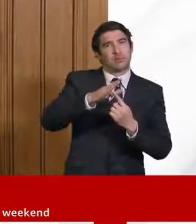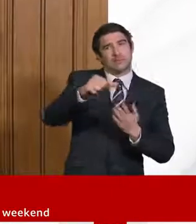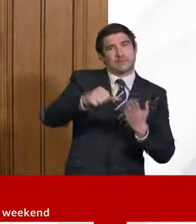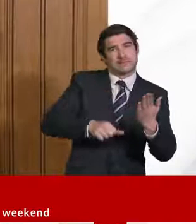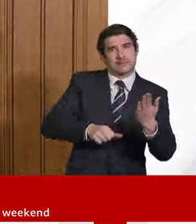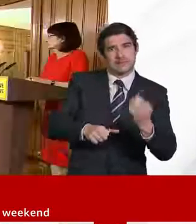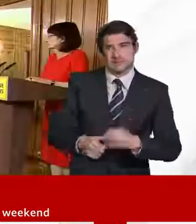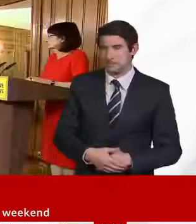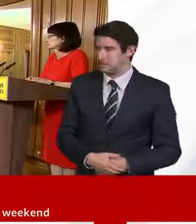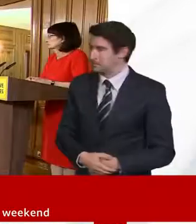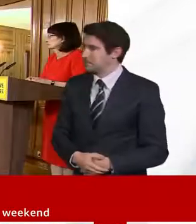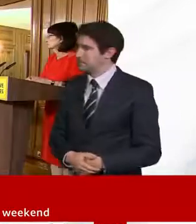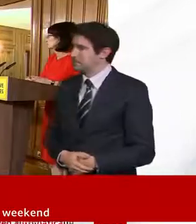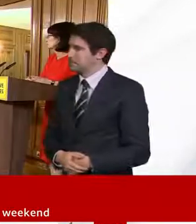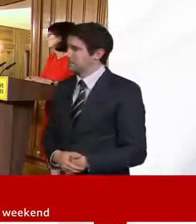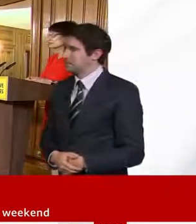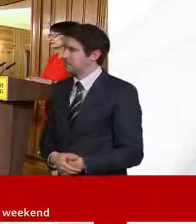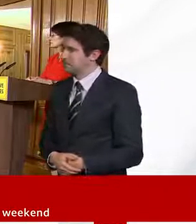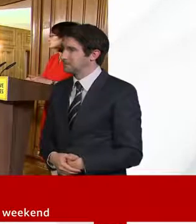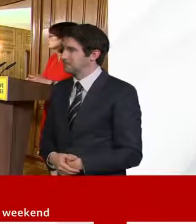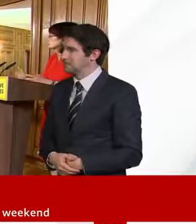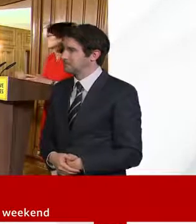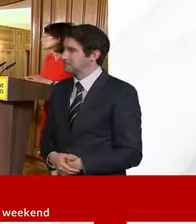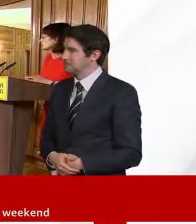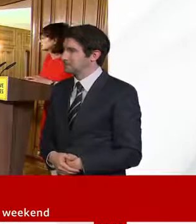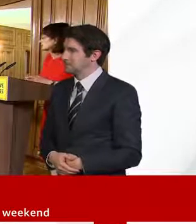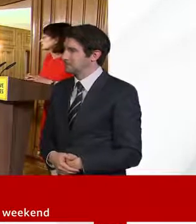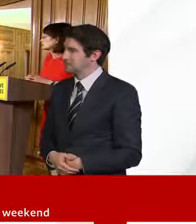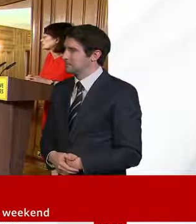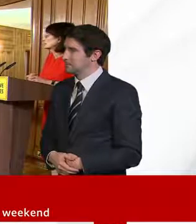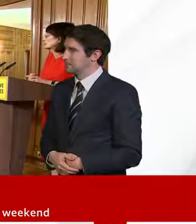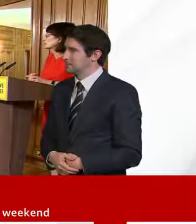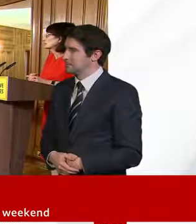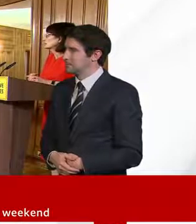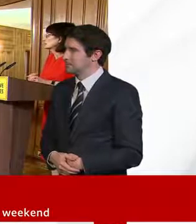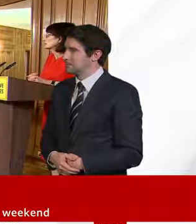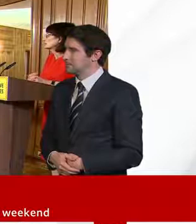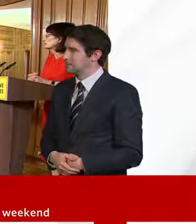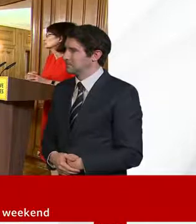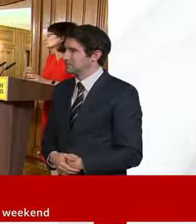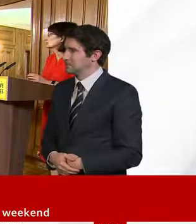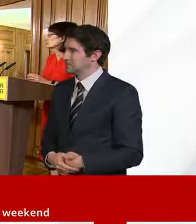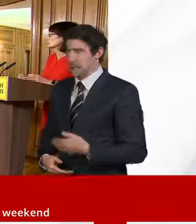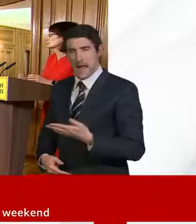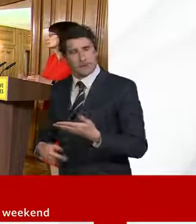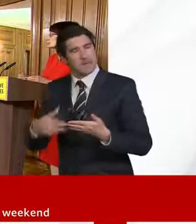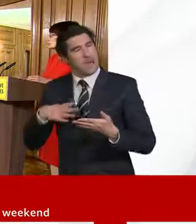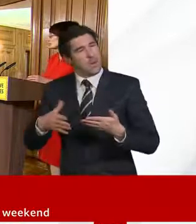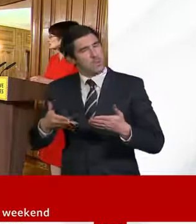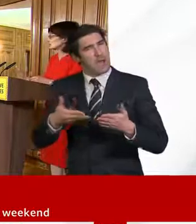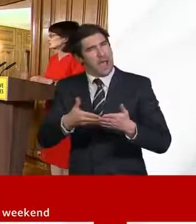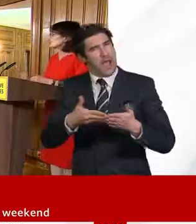here. Thank you, Steve. Jenny. Just to add to those comments, I think you will know that we've